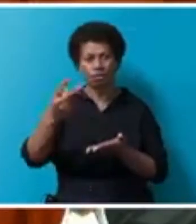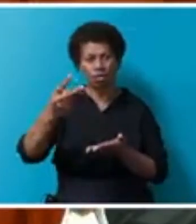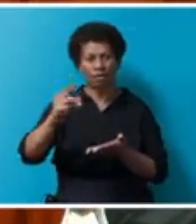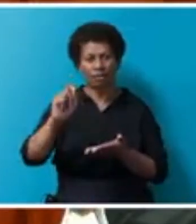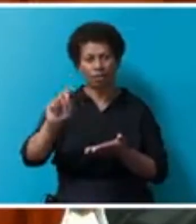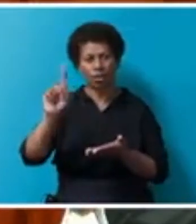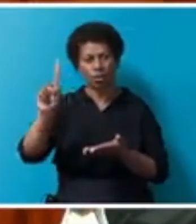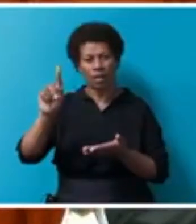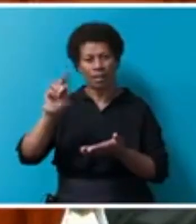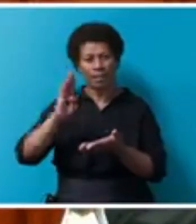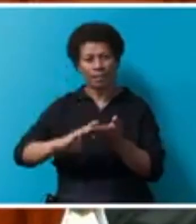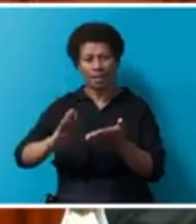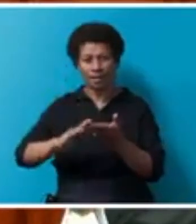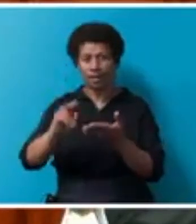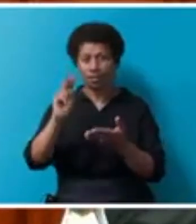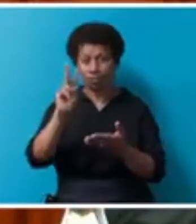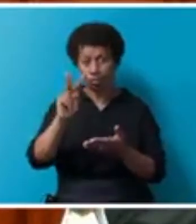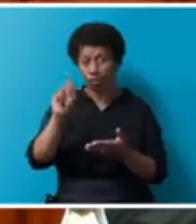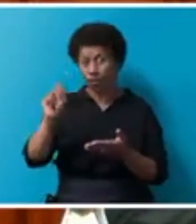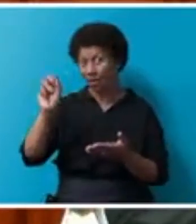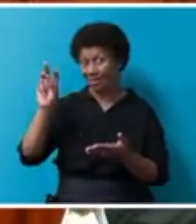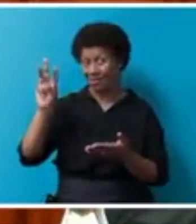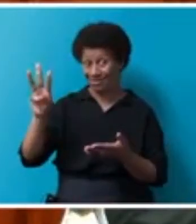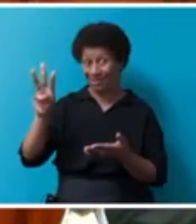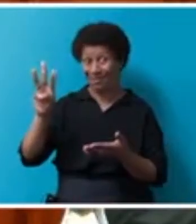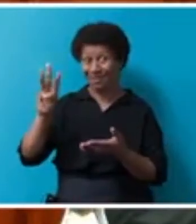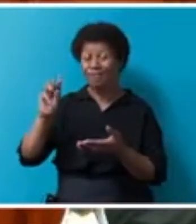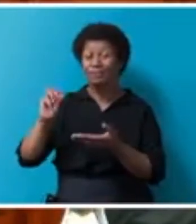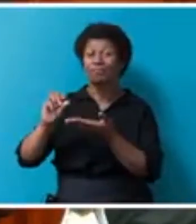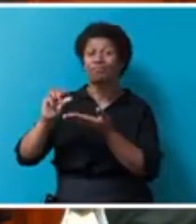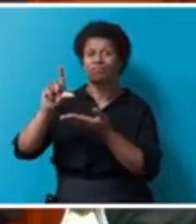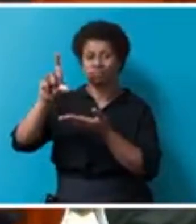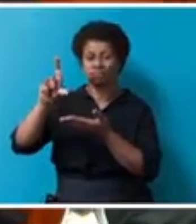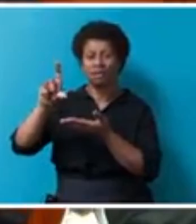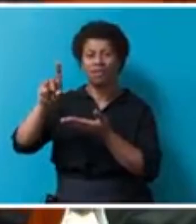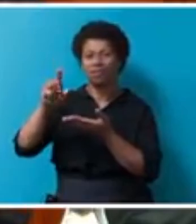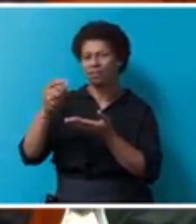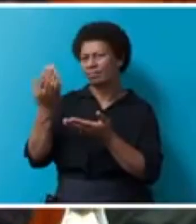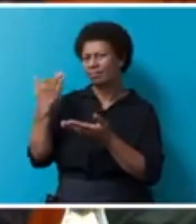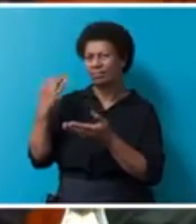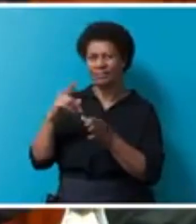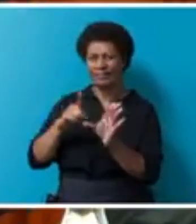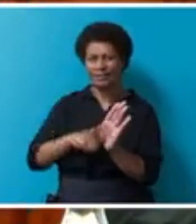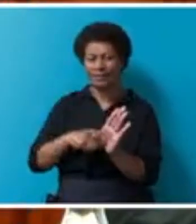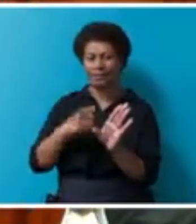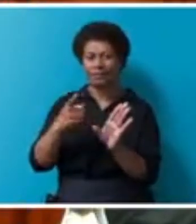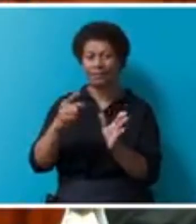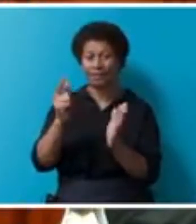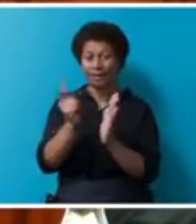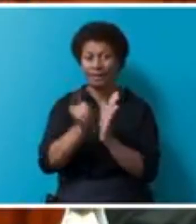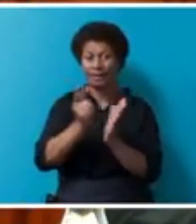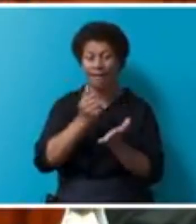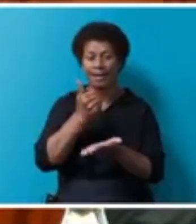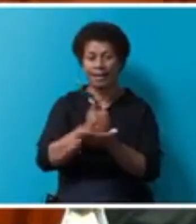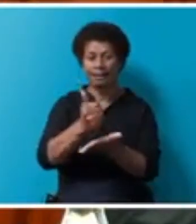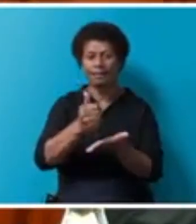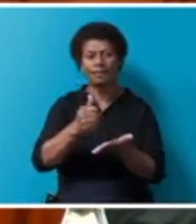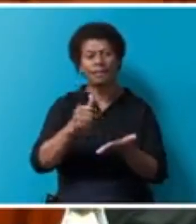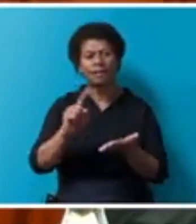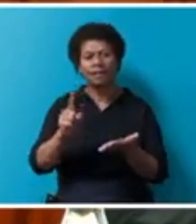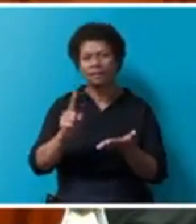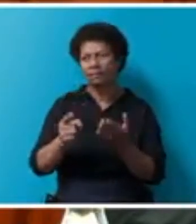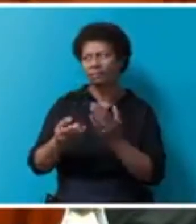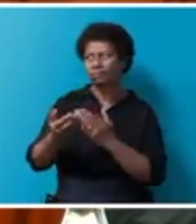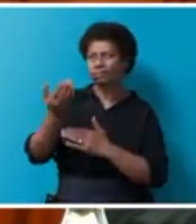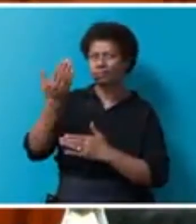million, a 2.3% increase from the current financial year. Mr. Speaker, sir, Legal Aid has made significant strides over the past